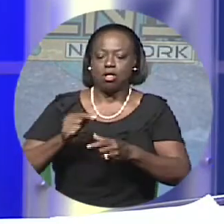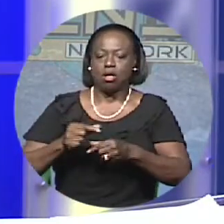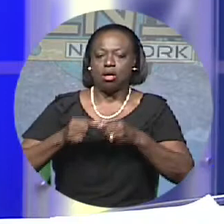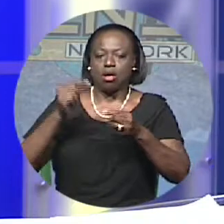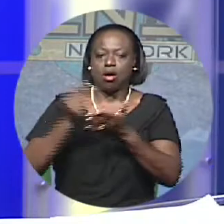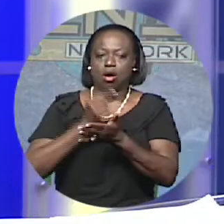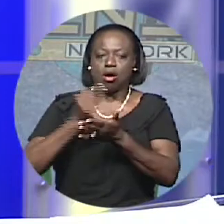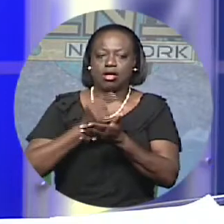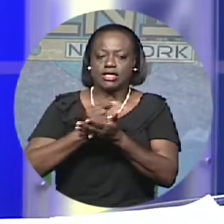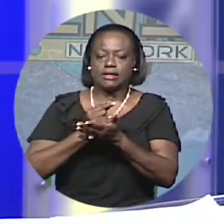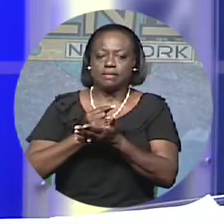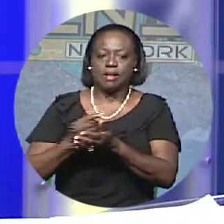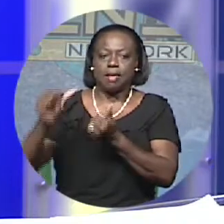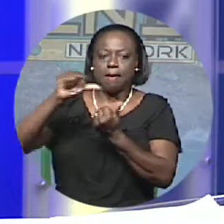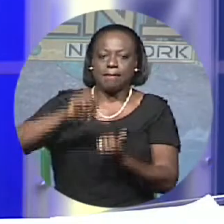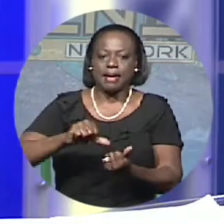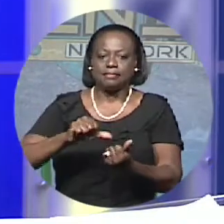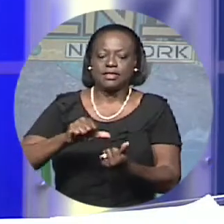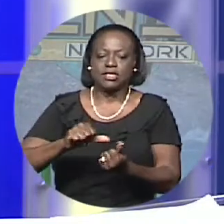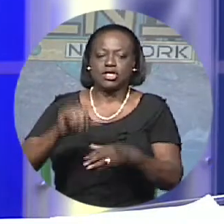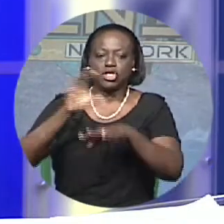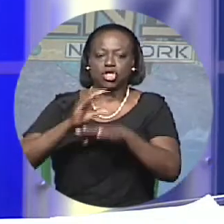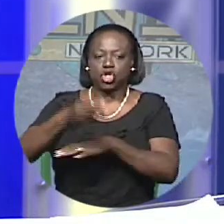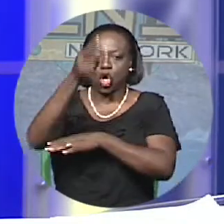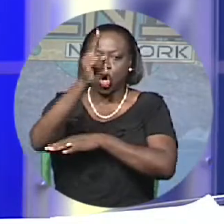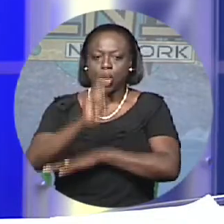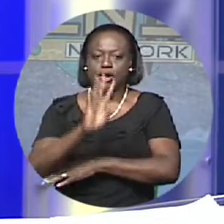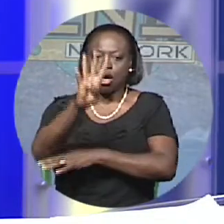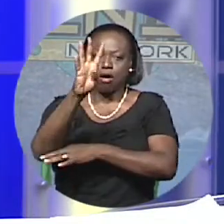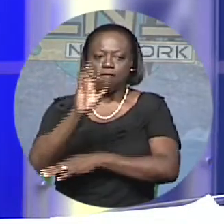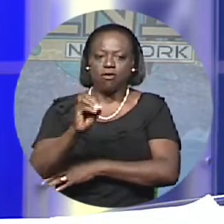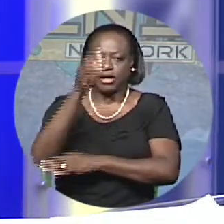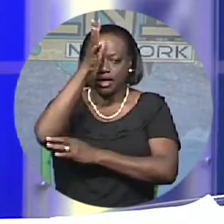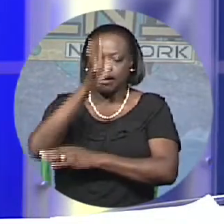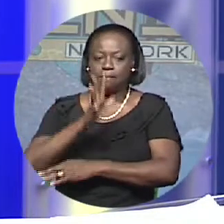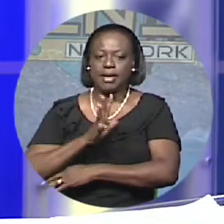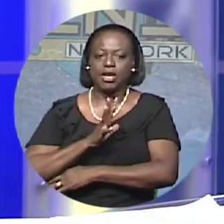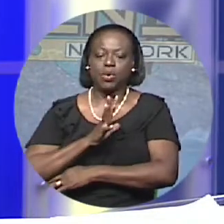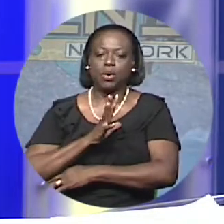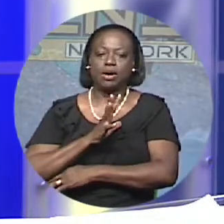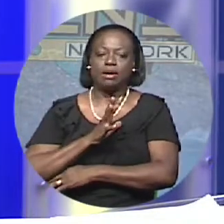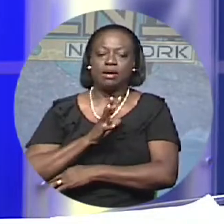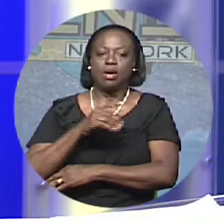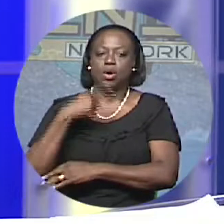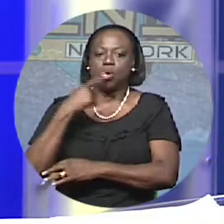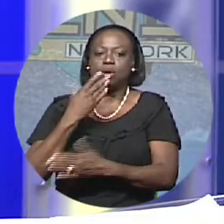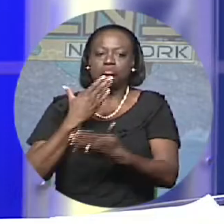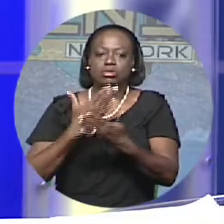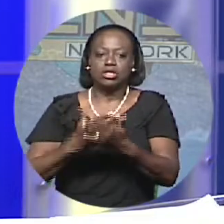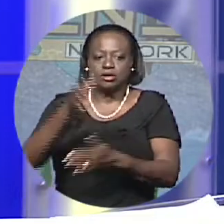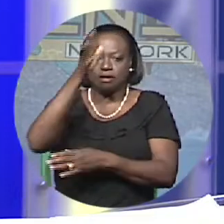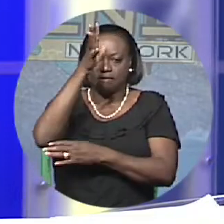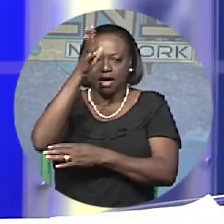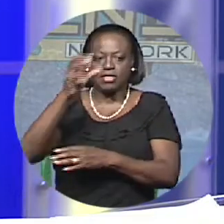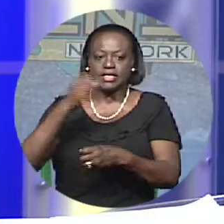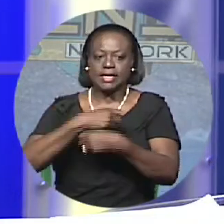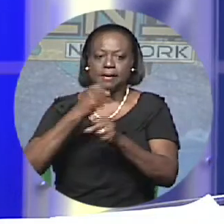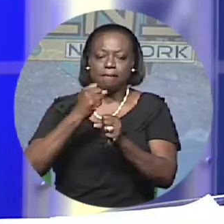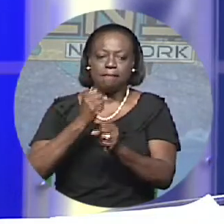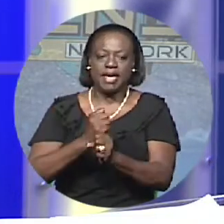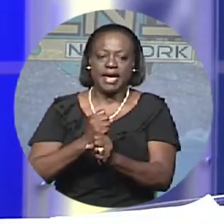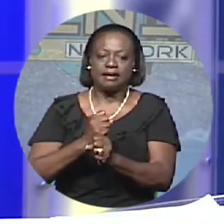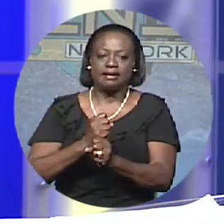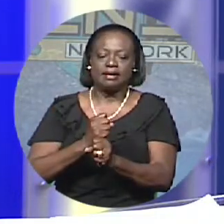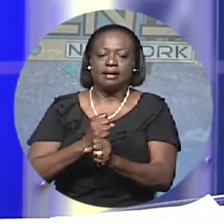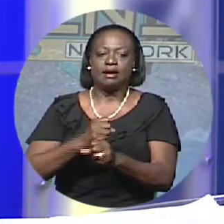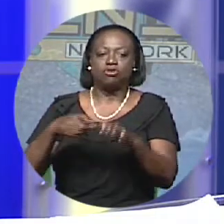40 stalwart Bahamian men who not only are hailed as outstanding fathers, but men who have made significant contributions to the development